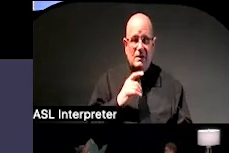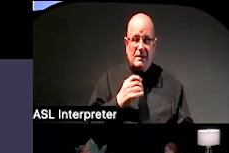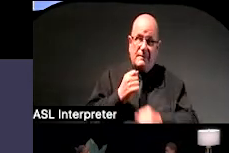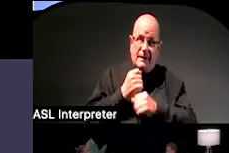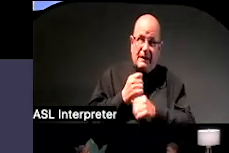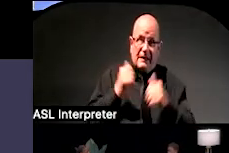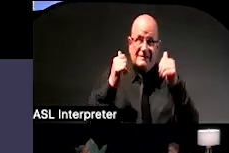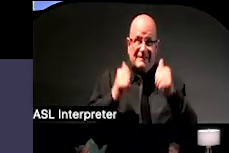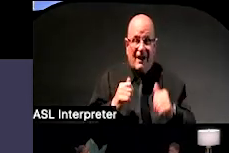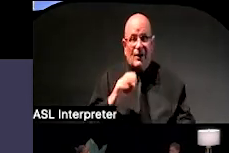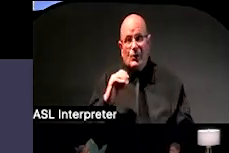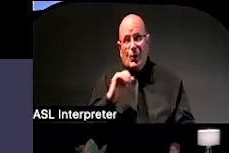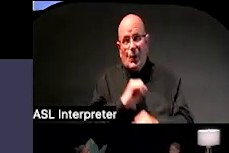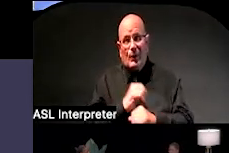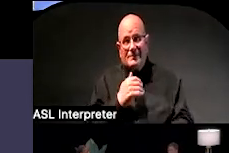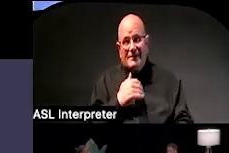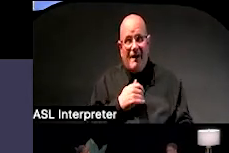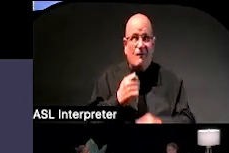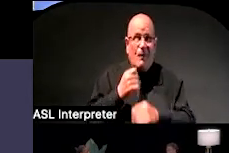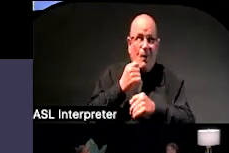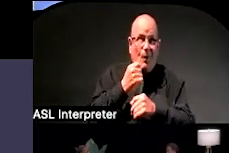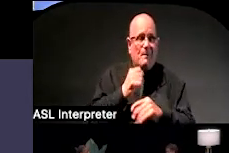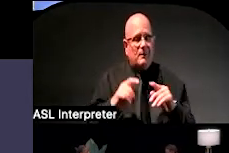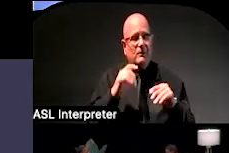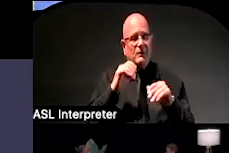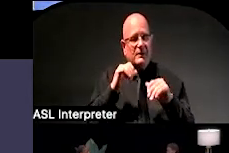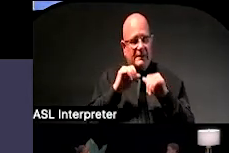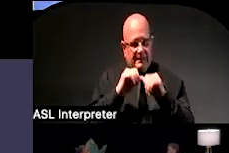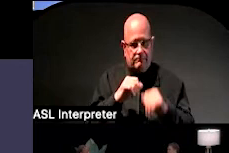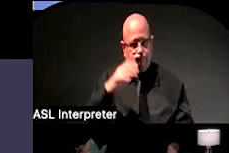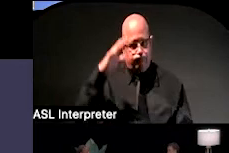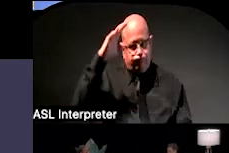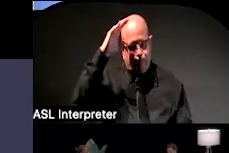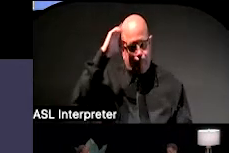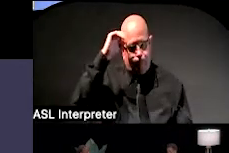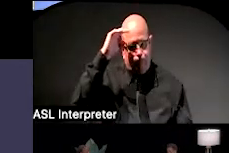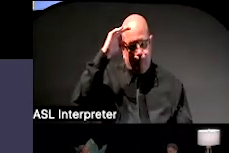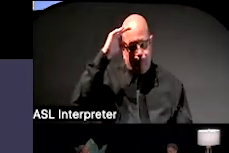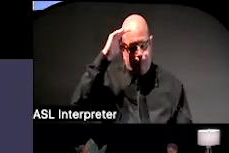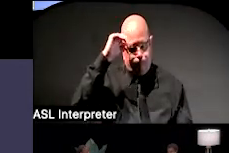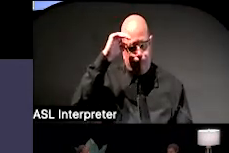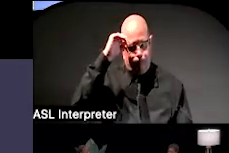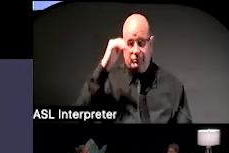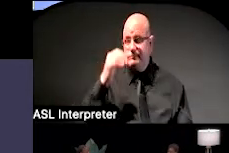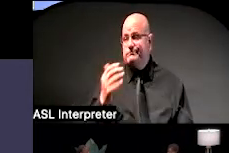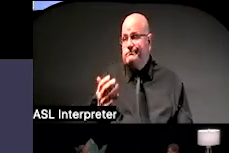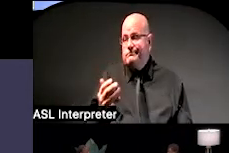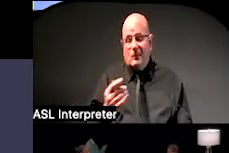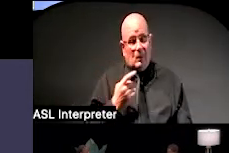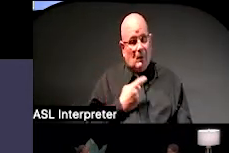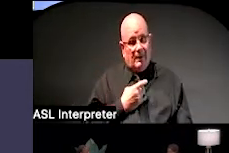your coworkers may hold, but if you keep being persistent and being okay with maybe you are the